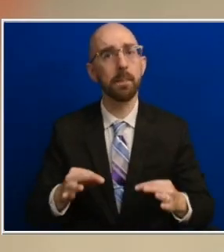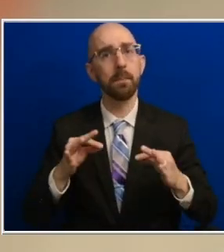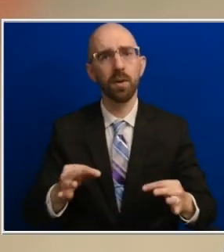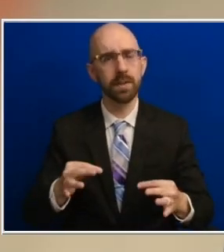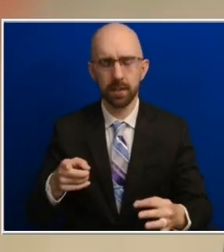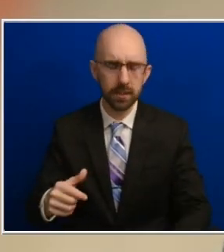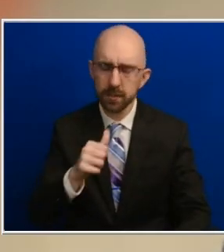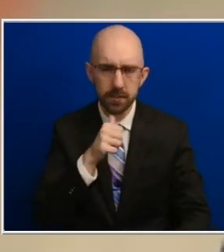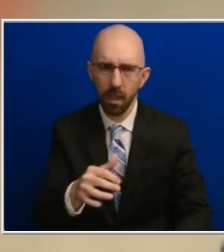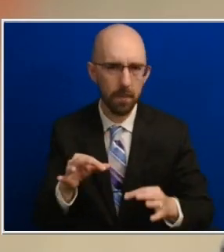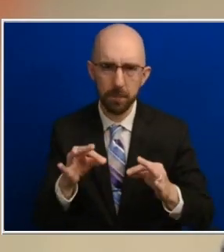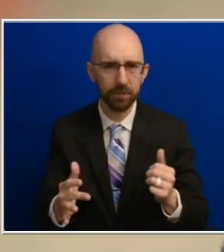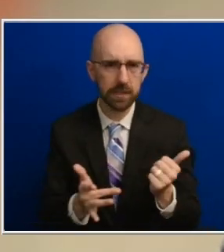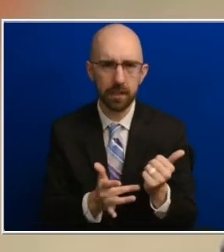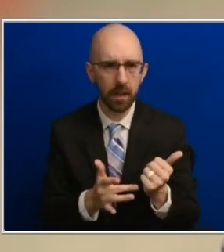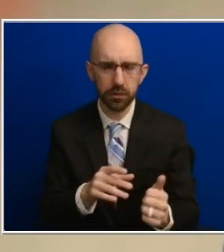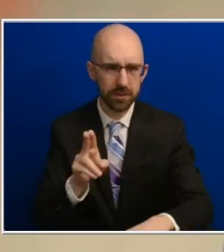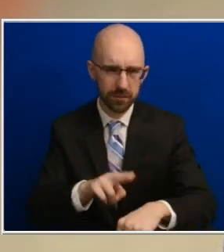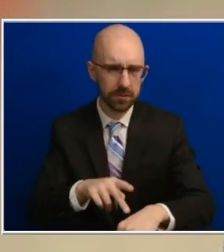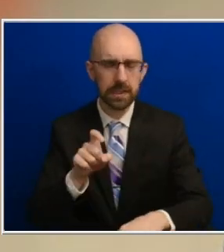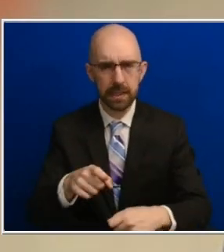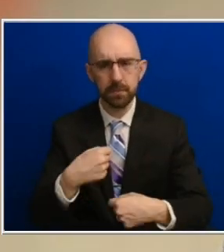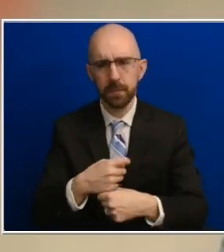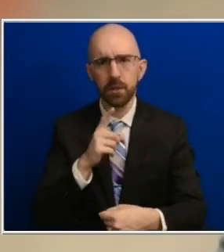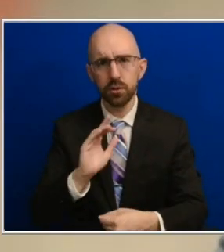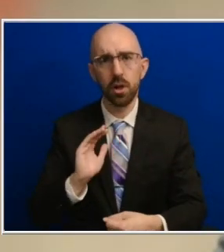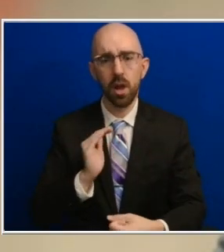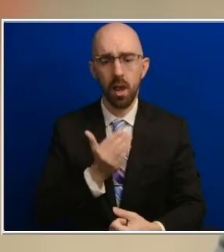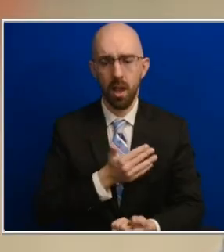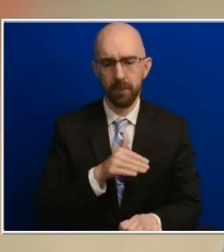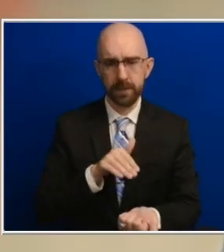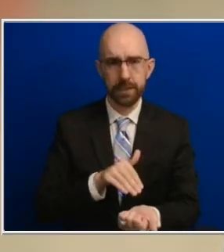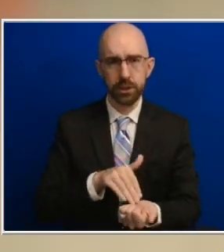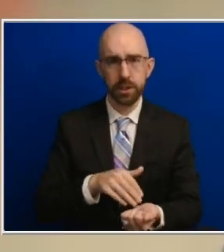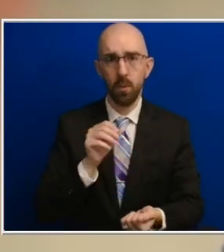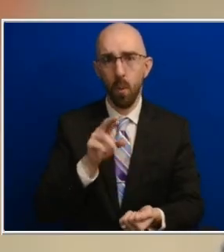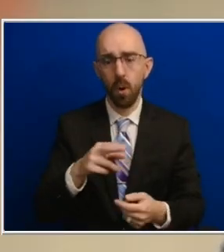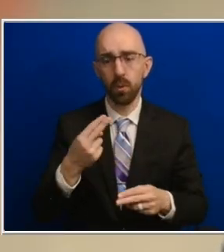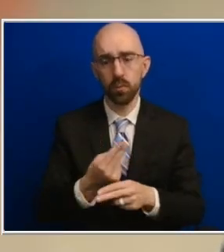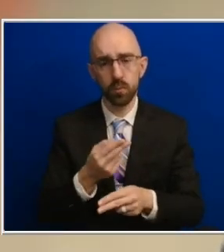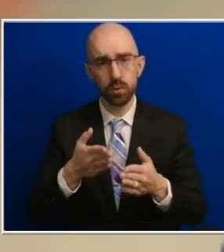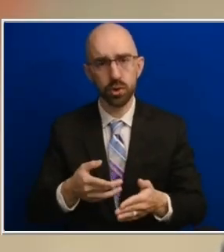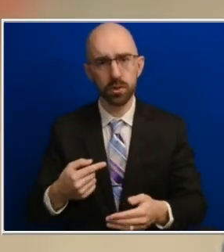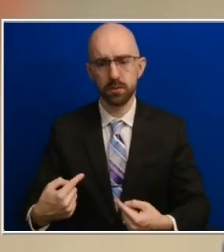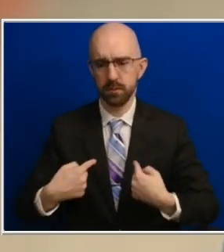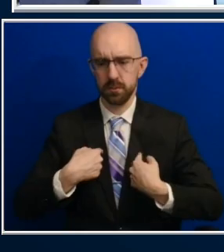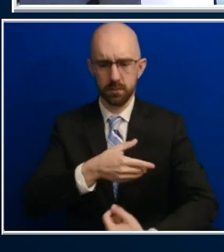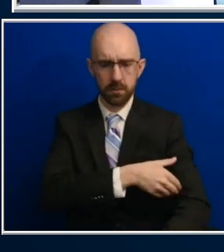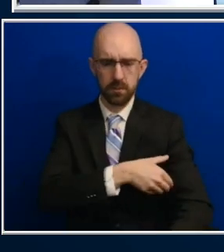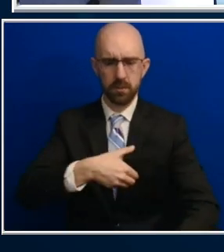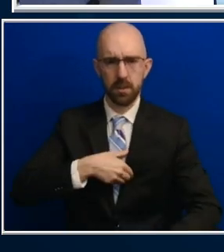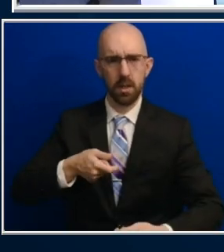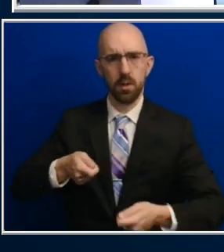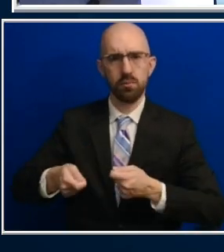not. And so that's why we always need to make sure that our physicians or users are in control.